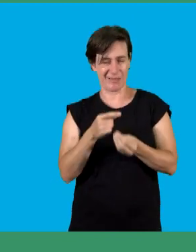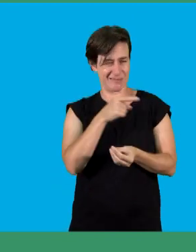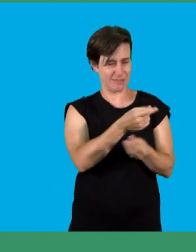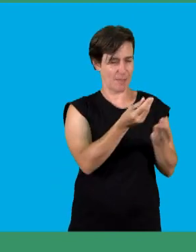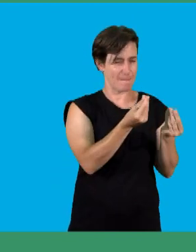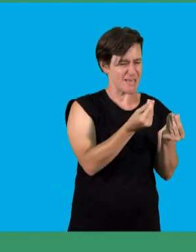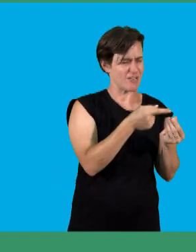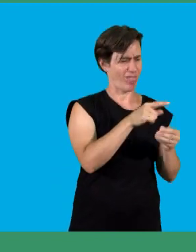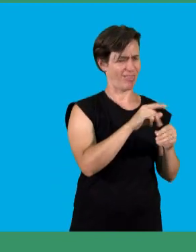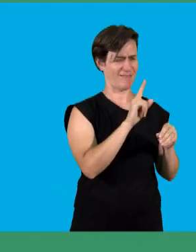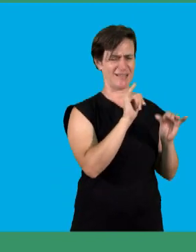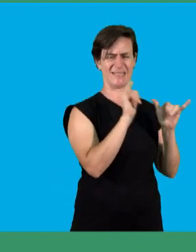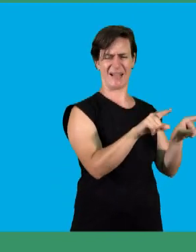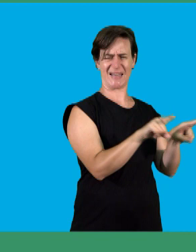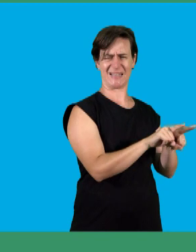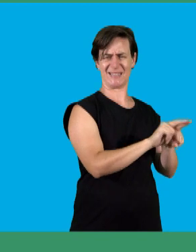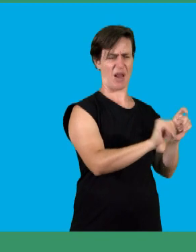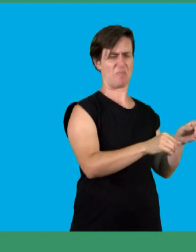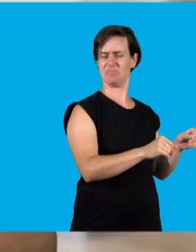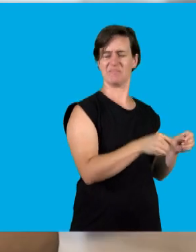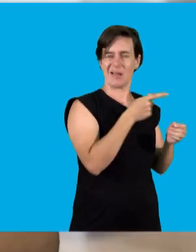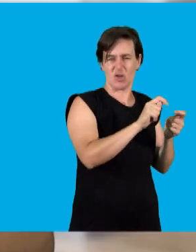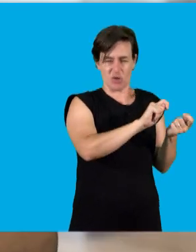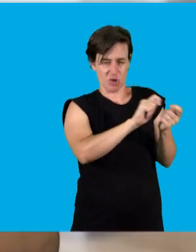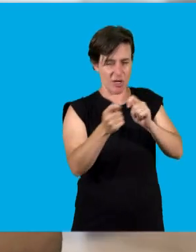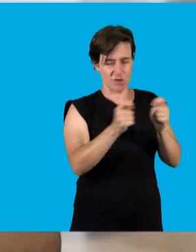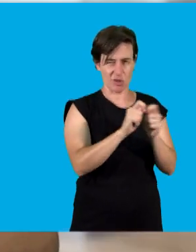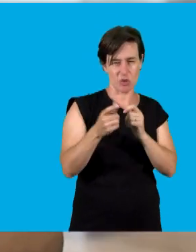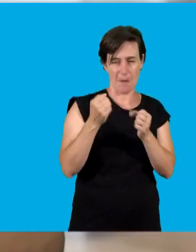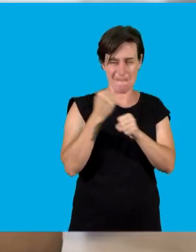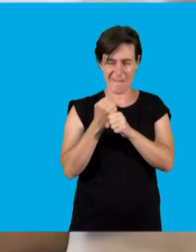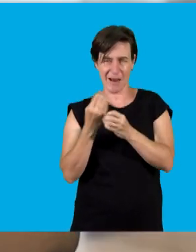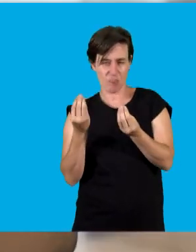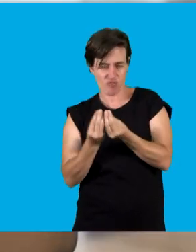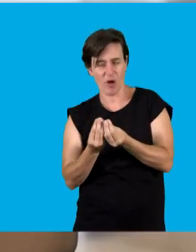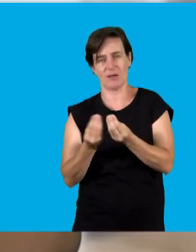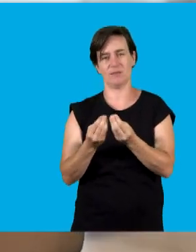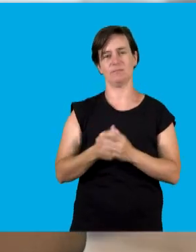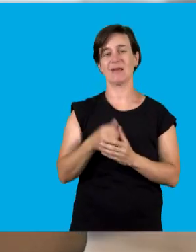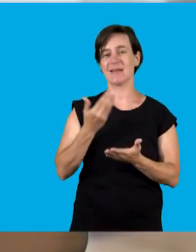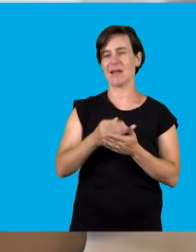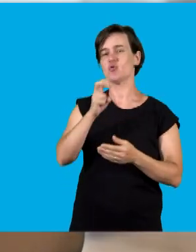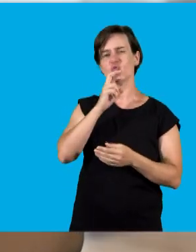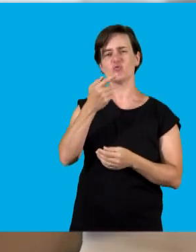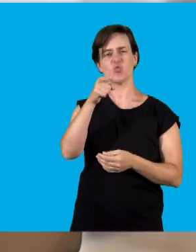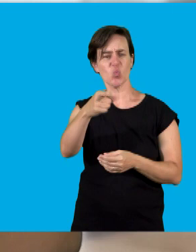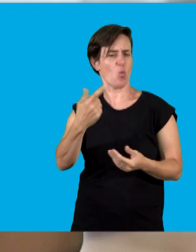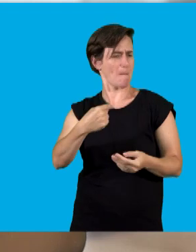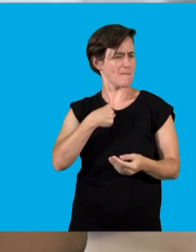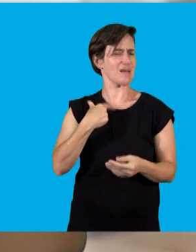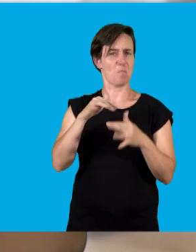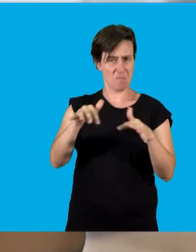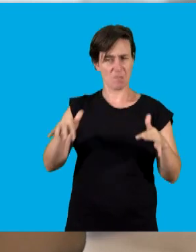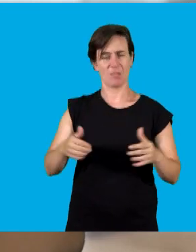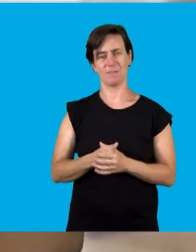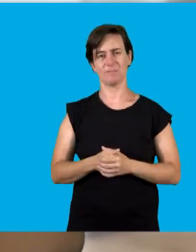sure that the raw materials are no longer the same as raw materials, but they become finished products that can be used by me and you as